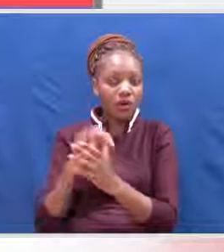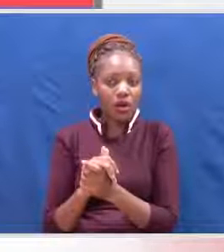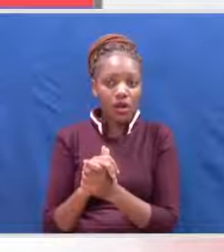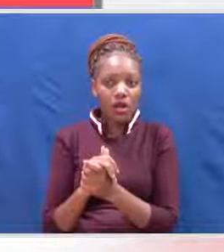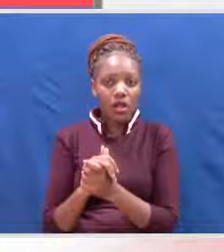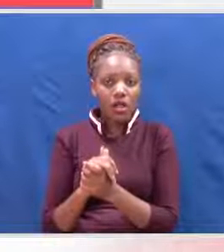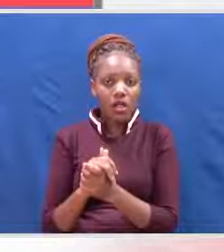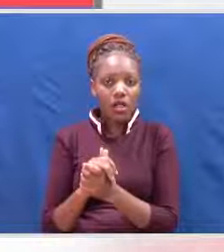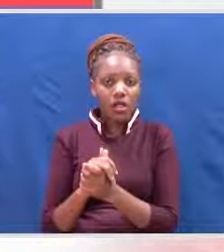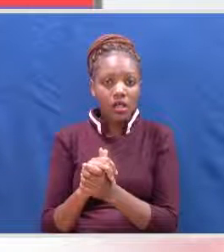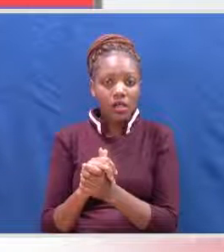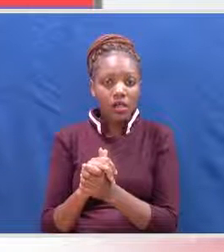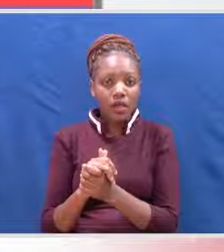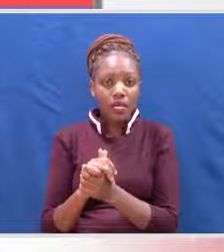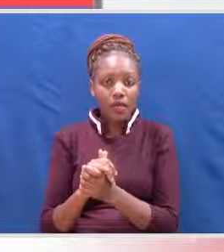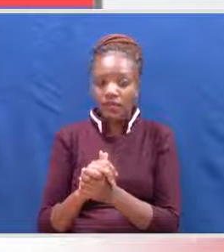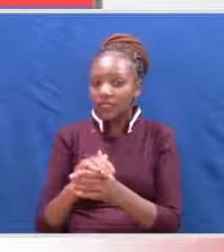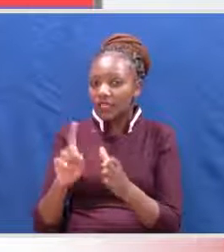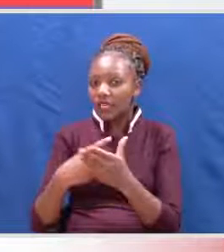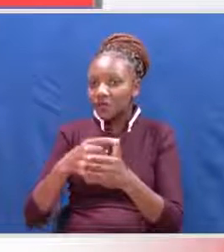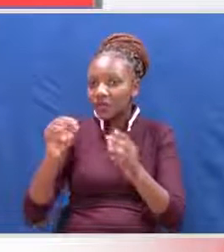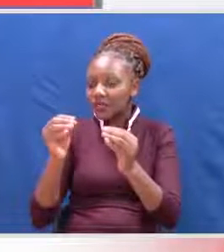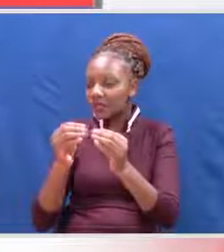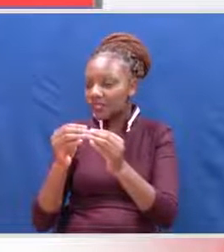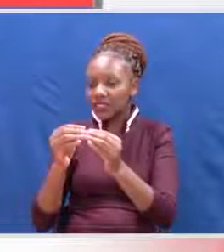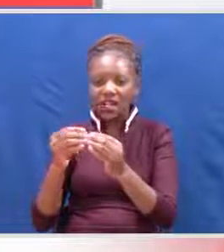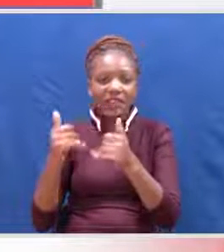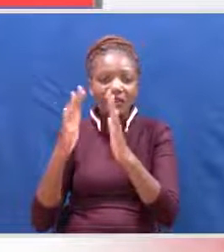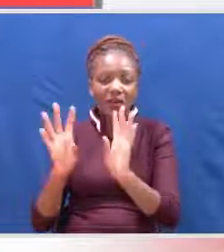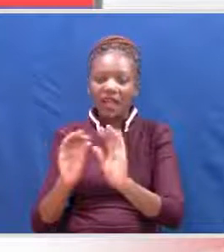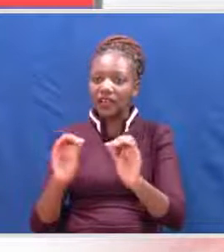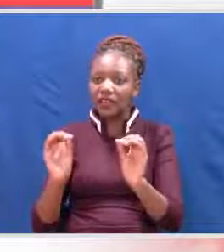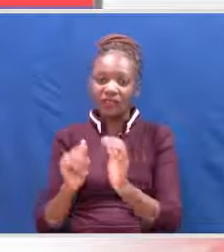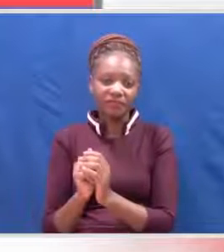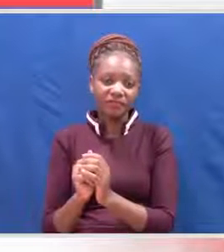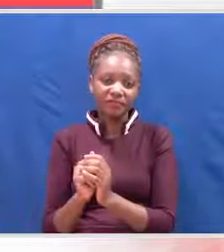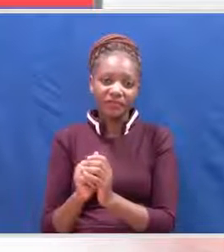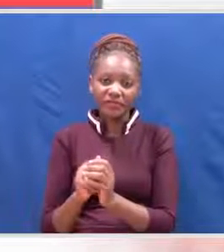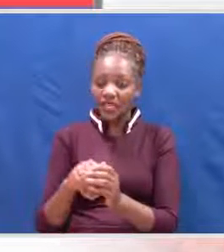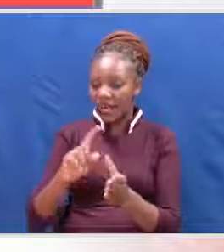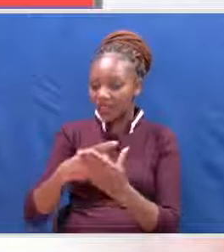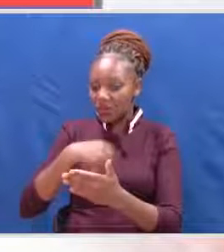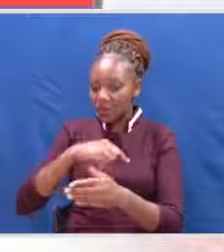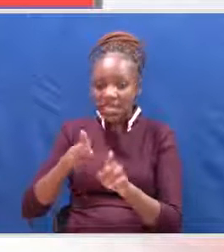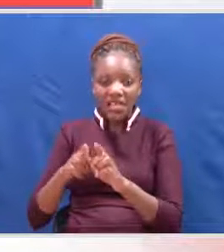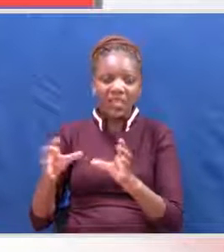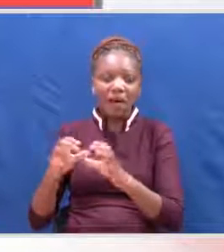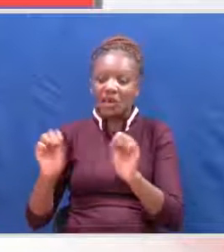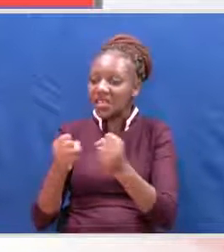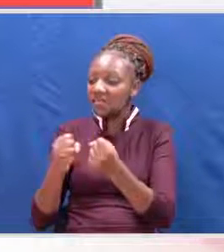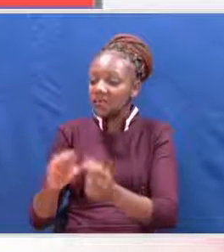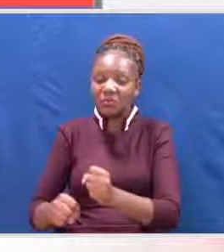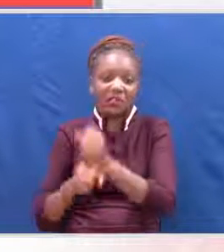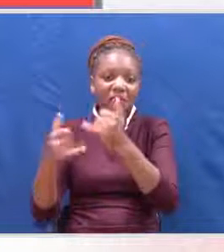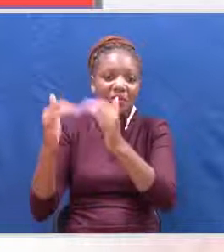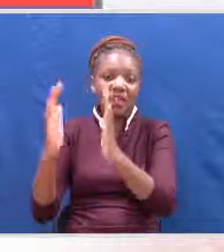of his girlfriends, we could not even reach him. So that is how the guy lost the contact with us. Otherwise, the treatment was given under insurance,